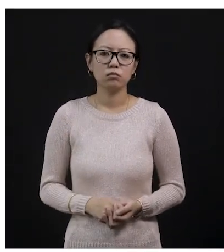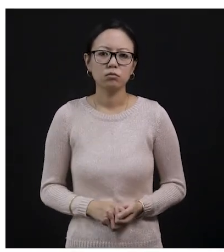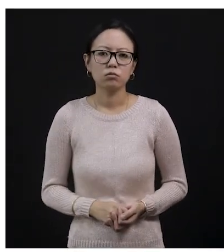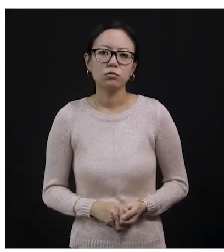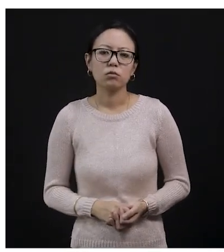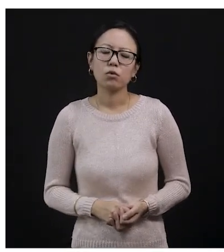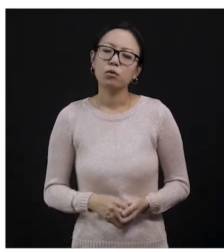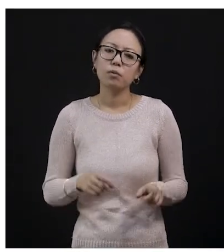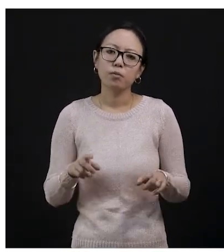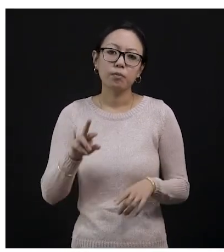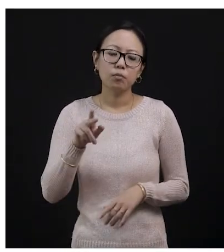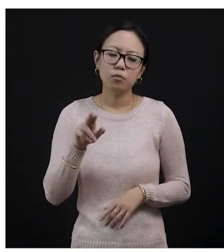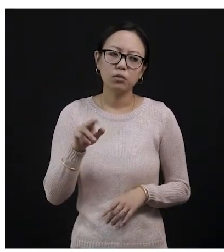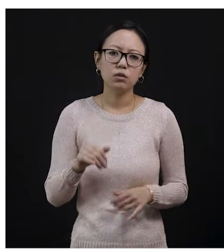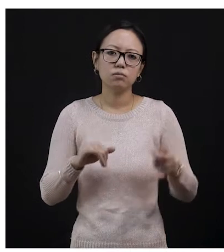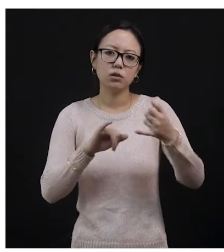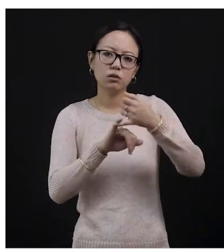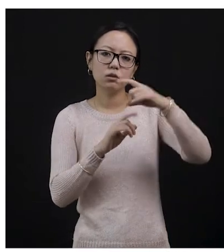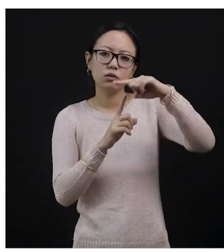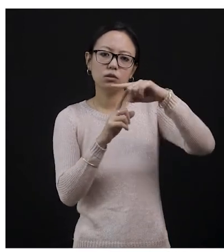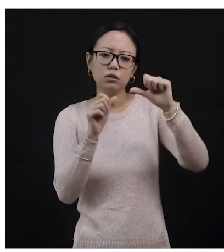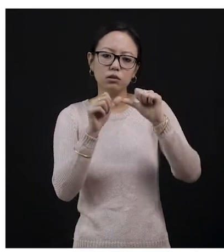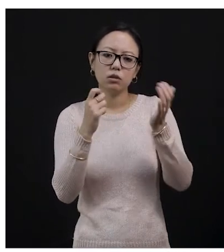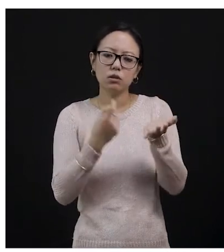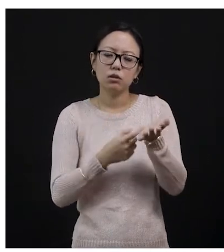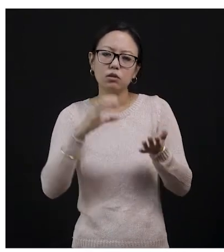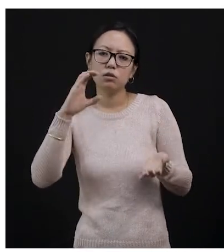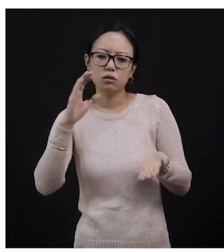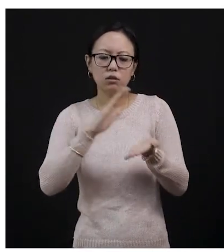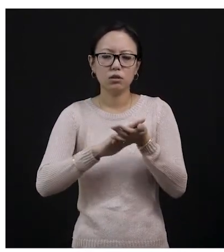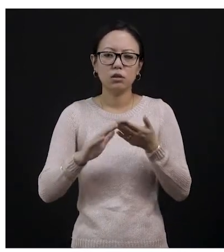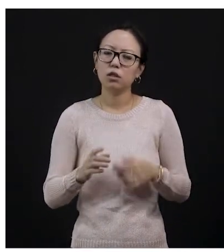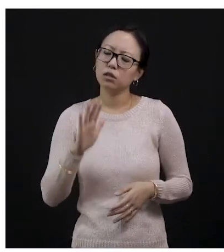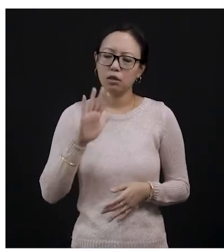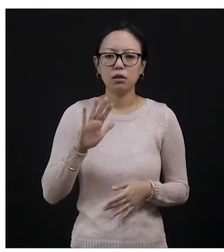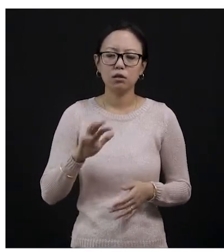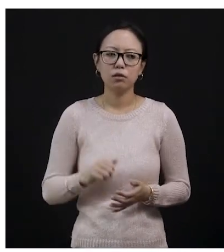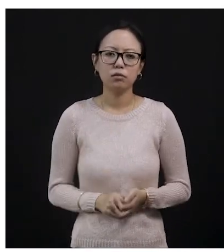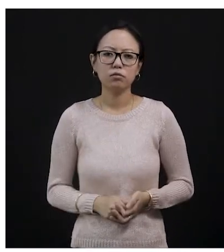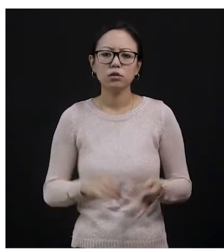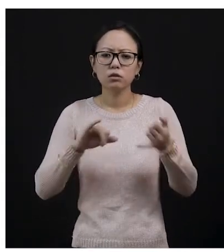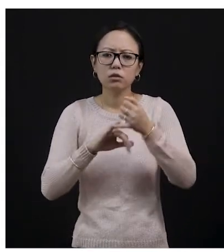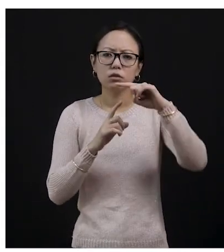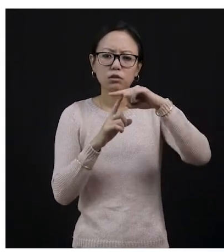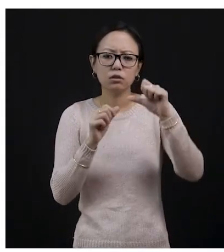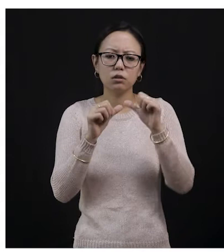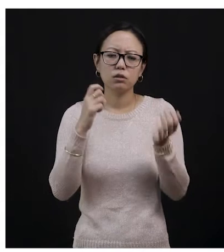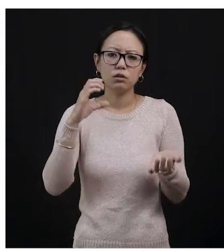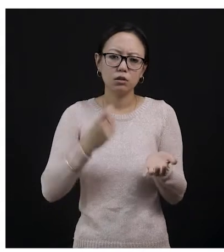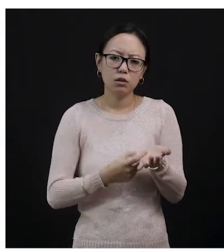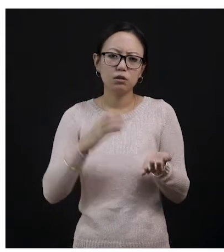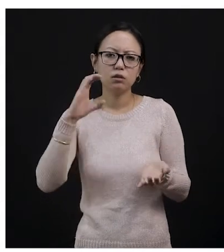starch is present. And what is this starch? Starch, in your lower classes you have studied